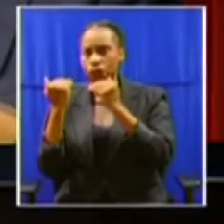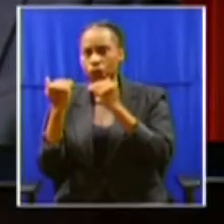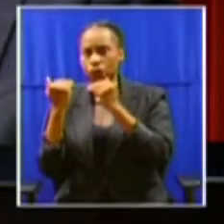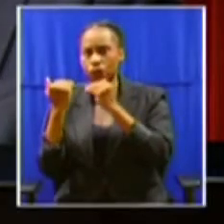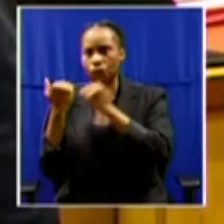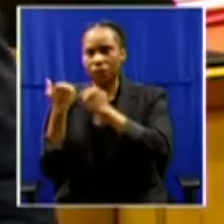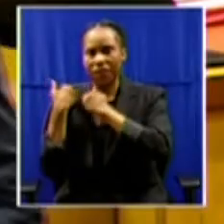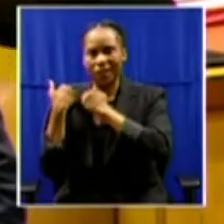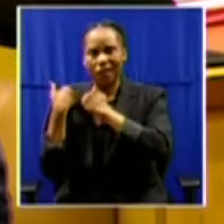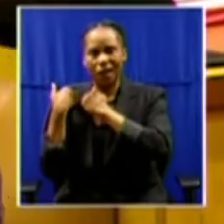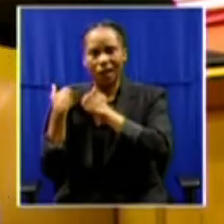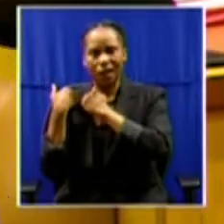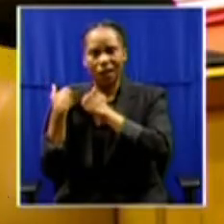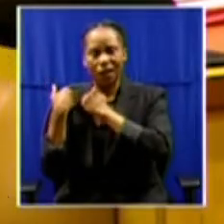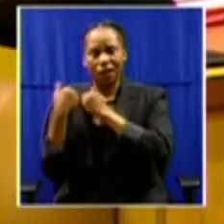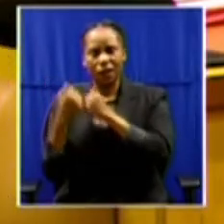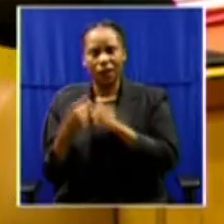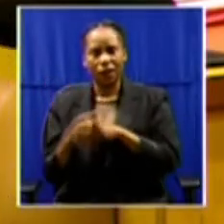Minister.